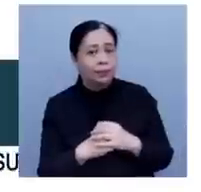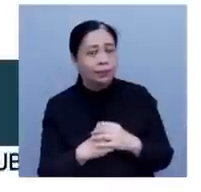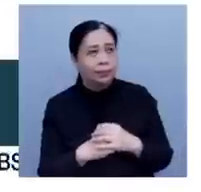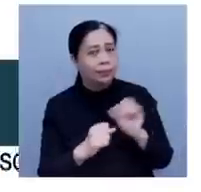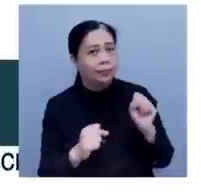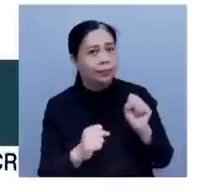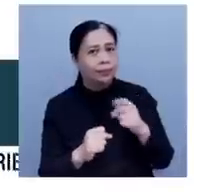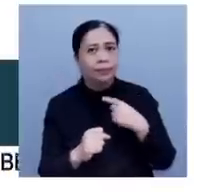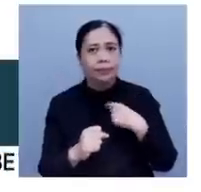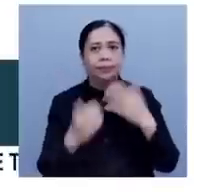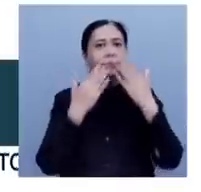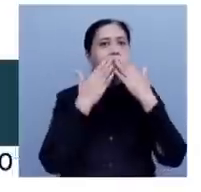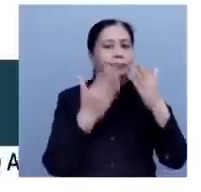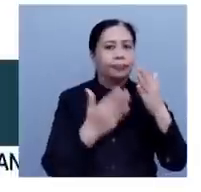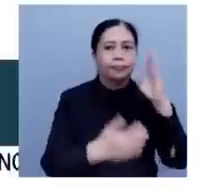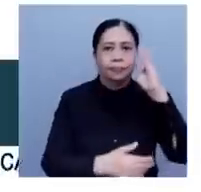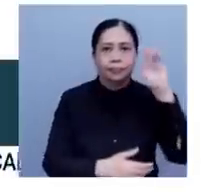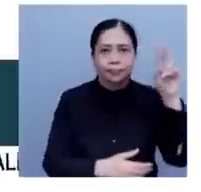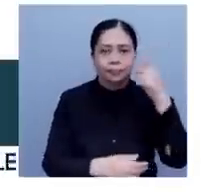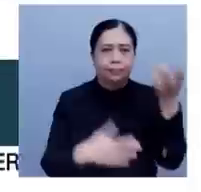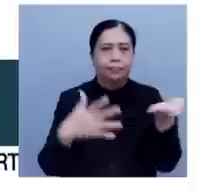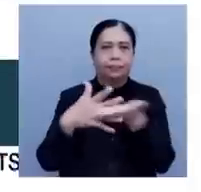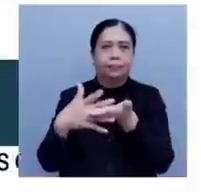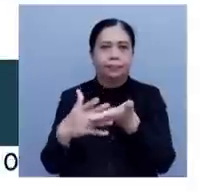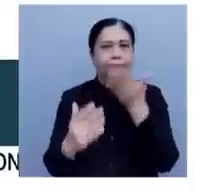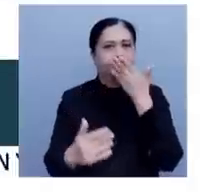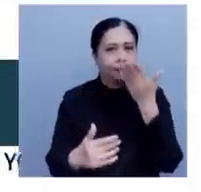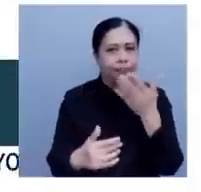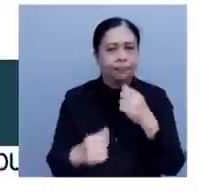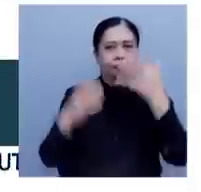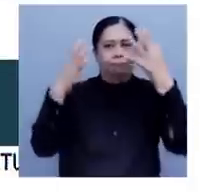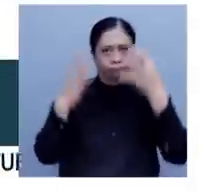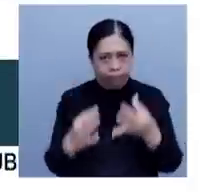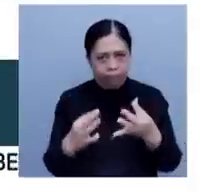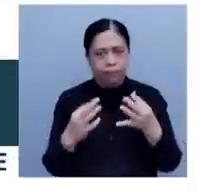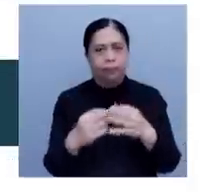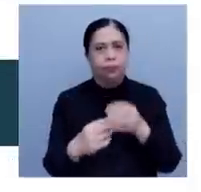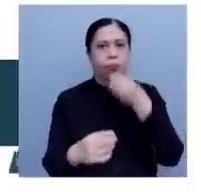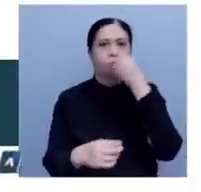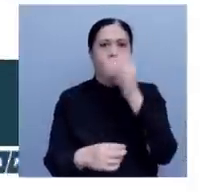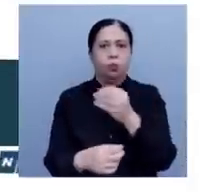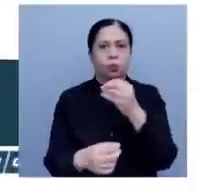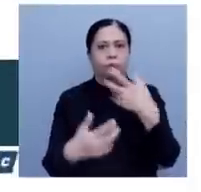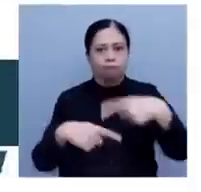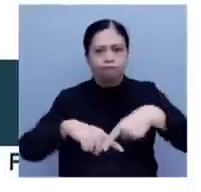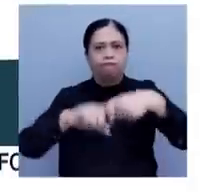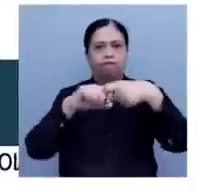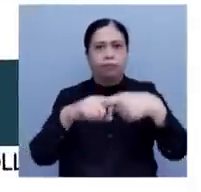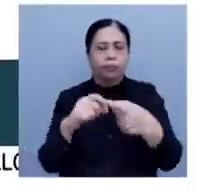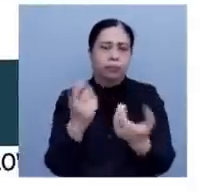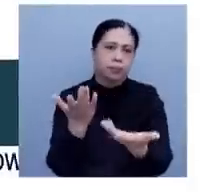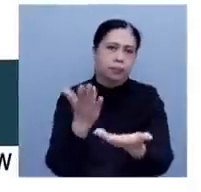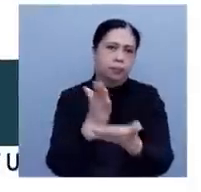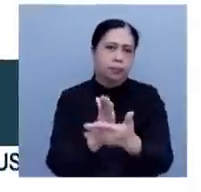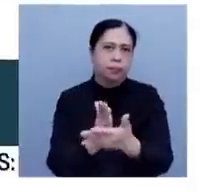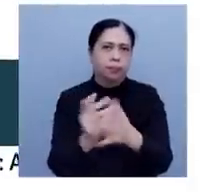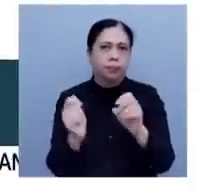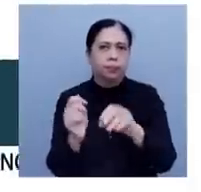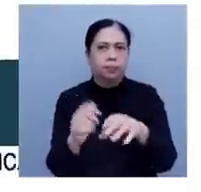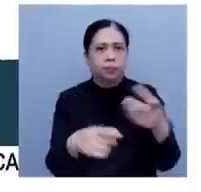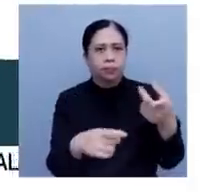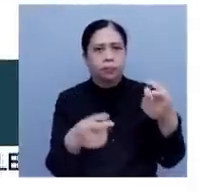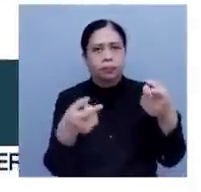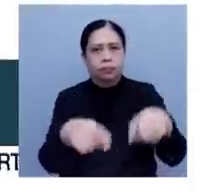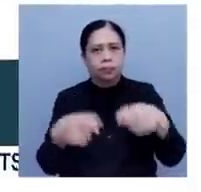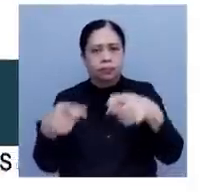Of course, we thank President Marcos for intervening and for decisively ordering the stoppage of the development